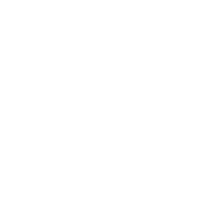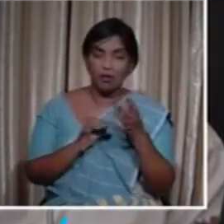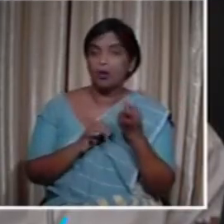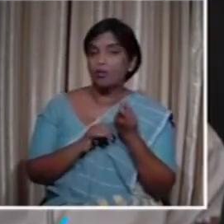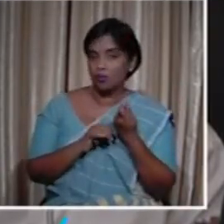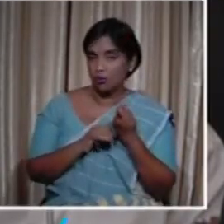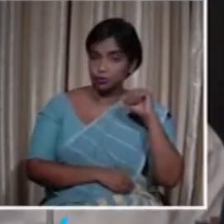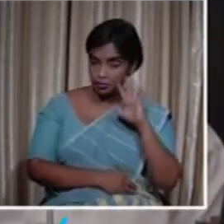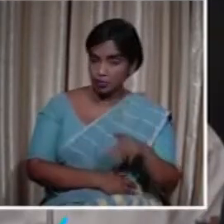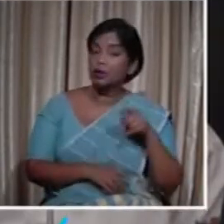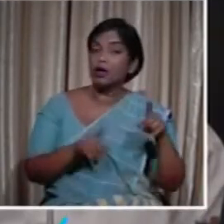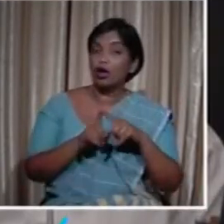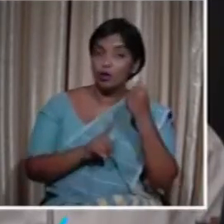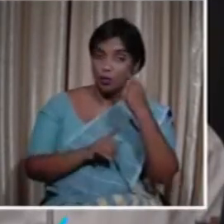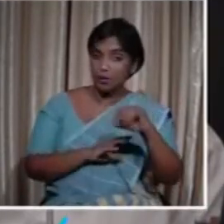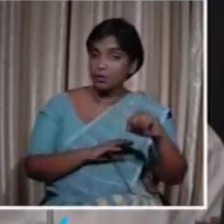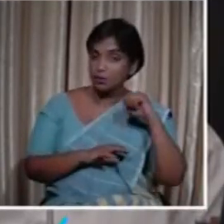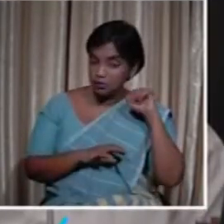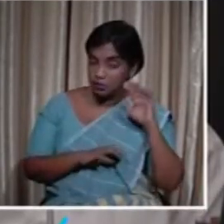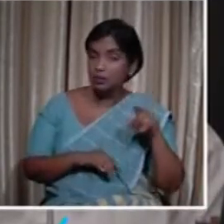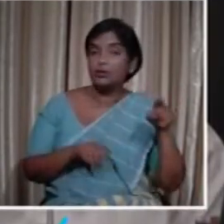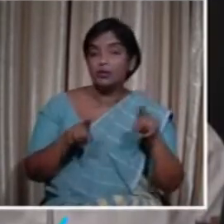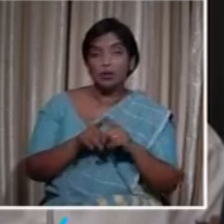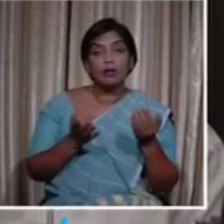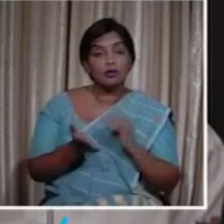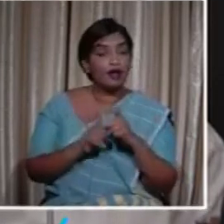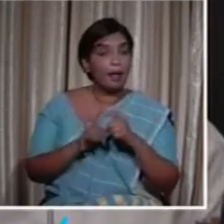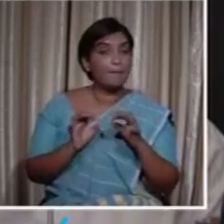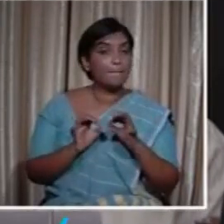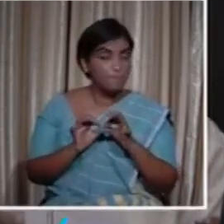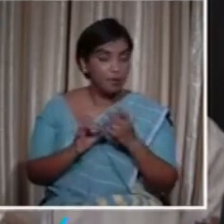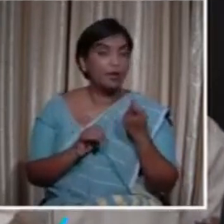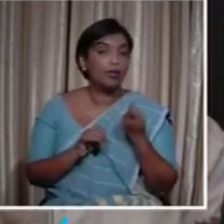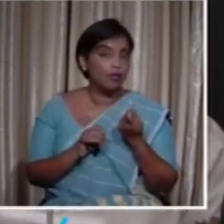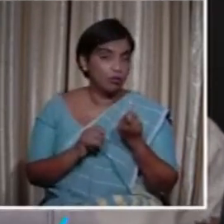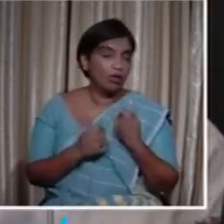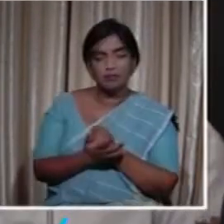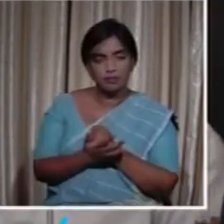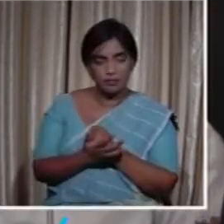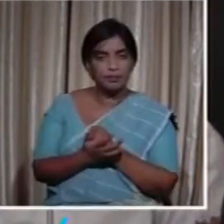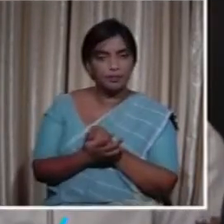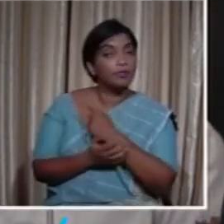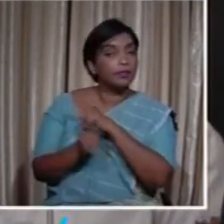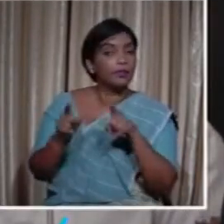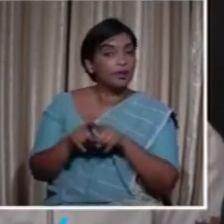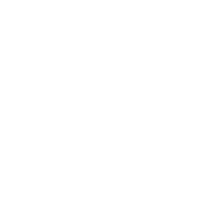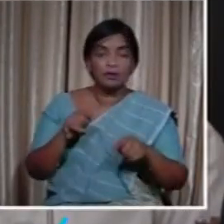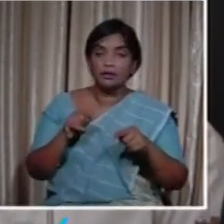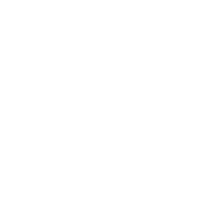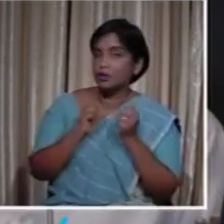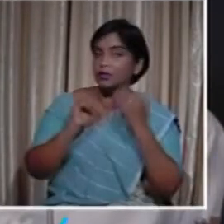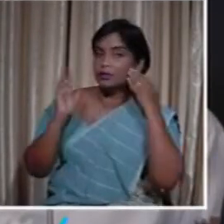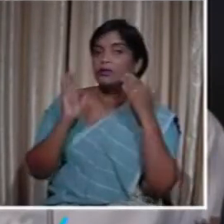to Sri Lanka. Through this project, they have planned to provide $48 million over a 4-month period to the food, agriculture and health